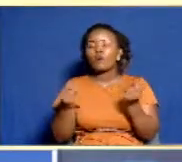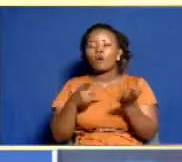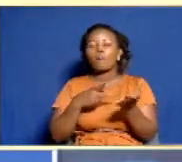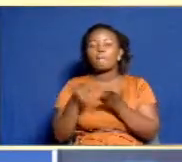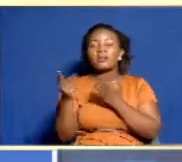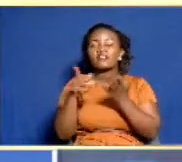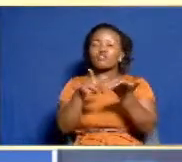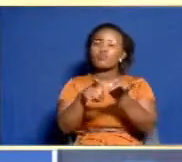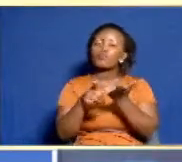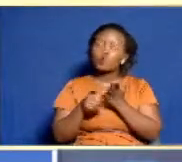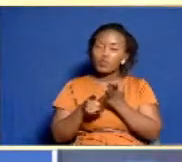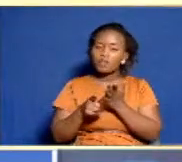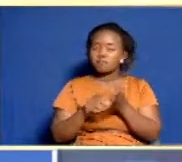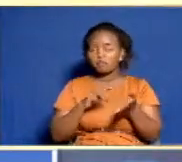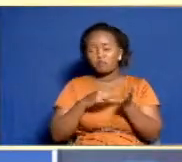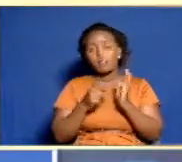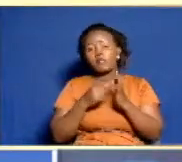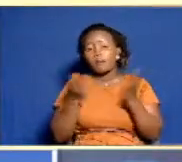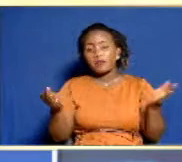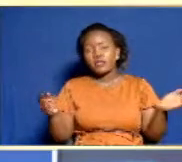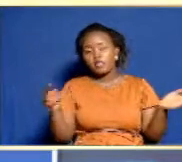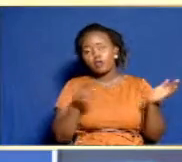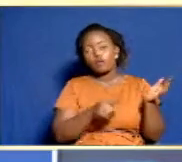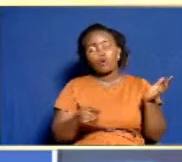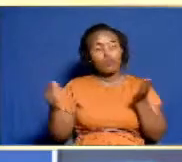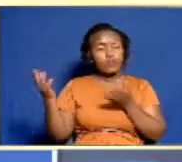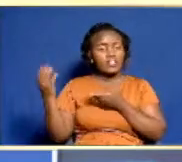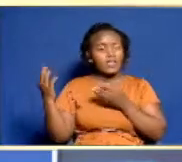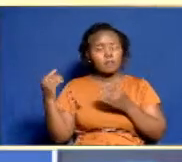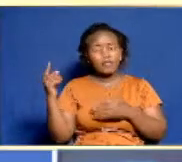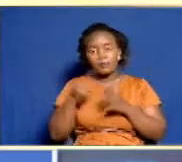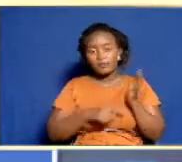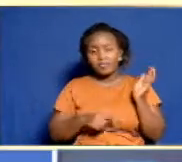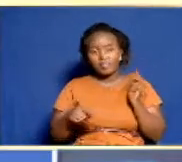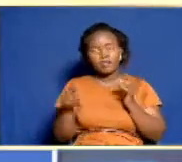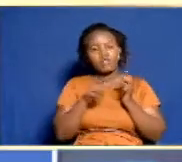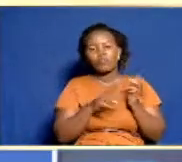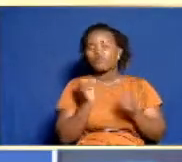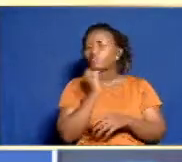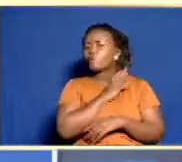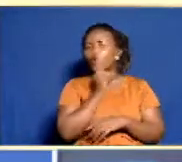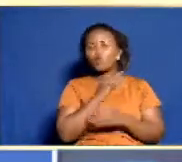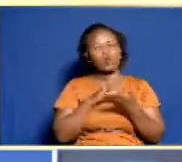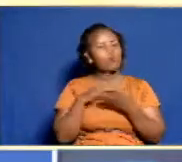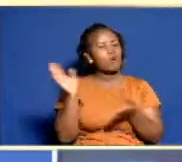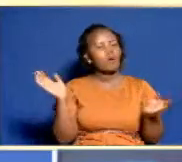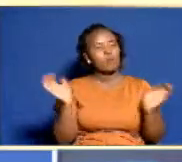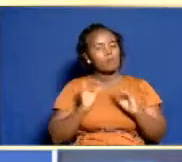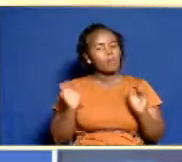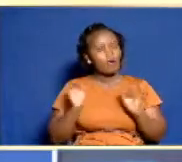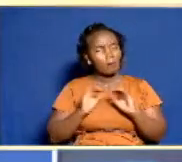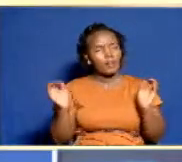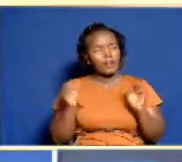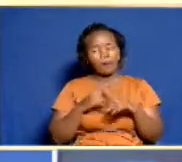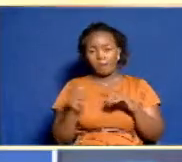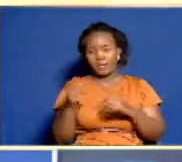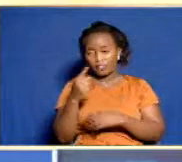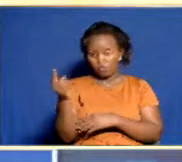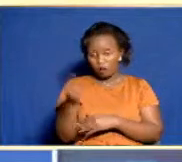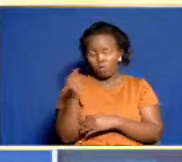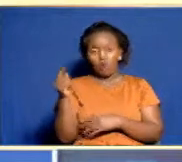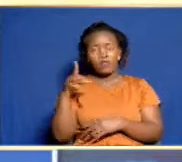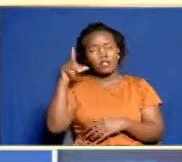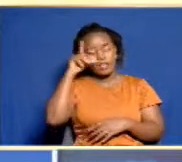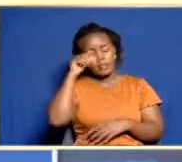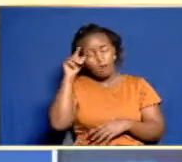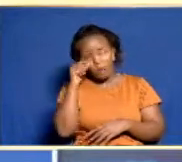hivyo ile tuna expect, lakini sasa tulalamiki sana ni tu Mombasa, cause